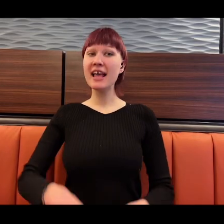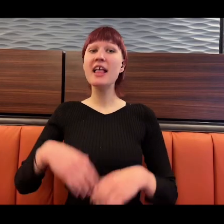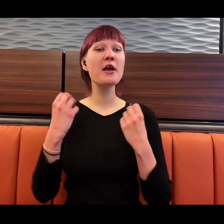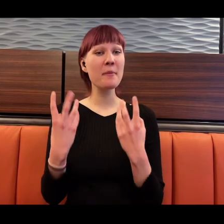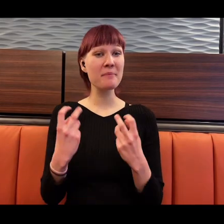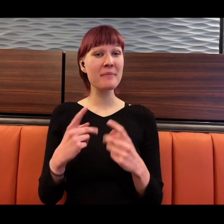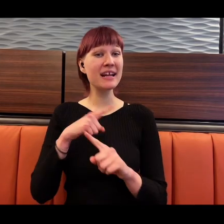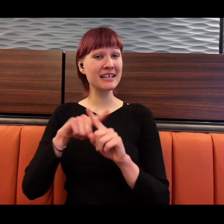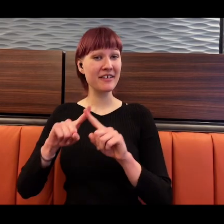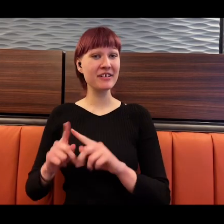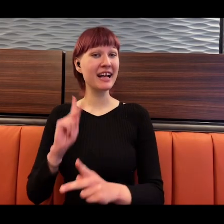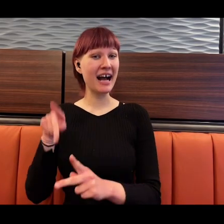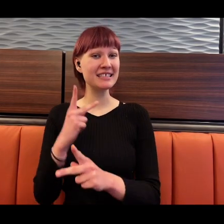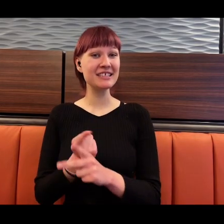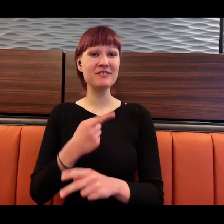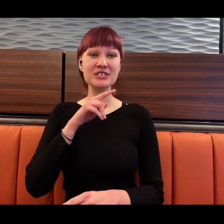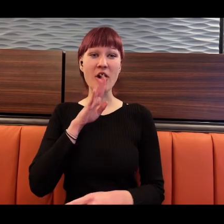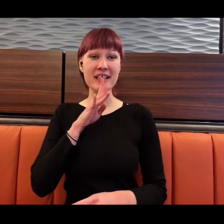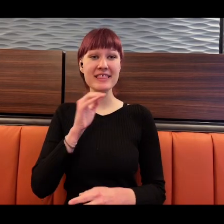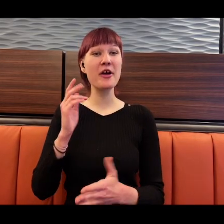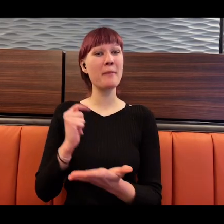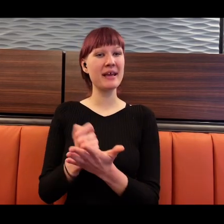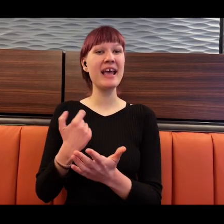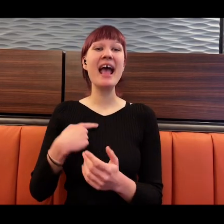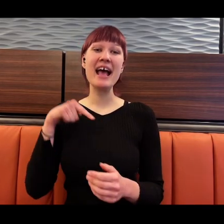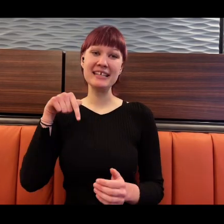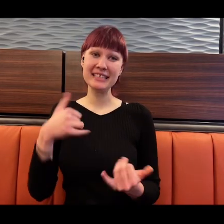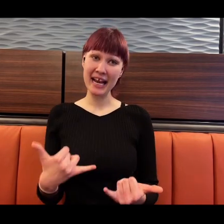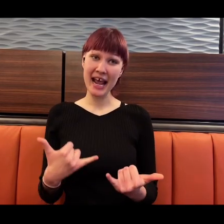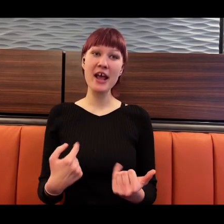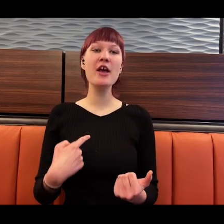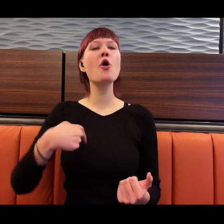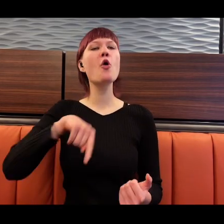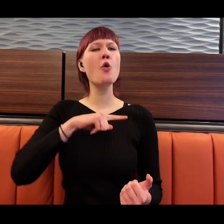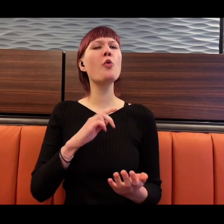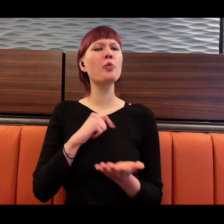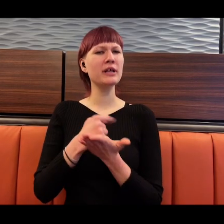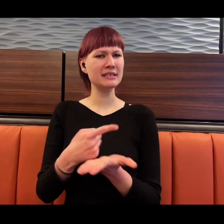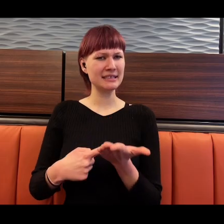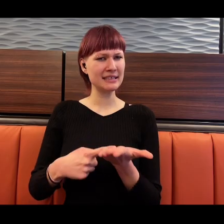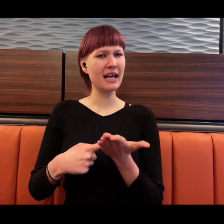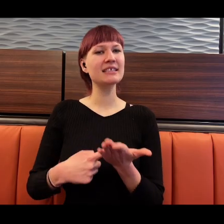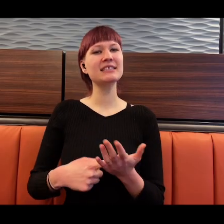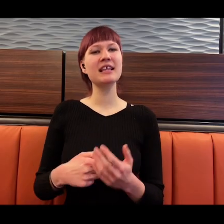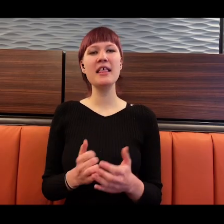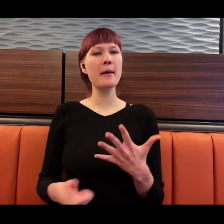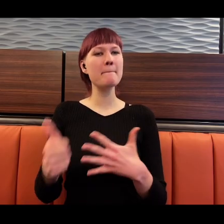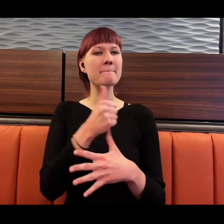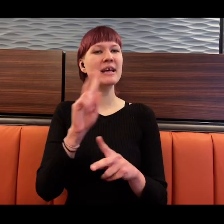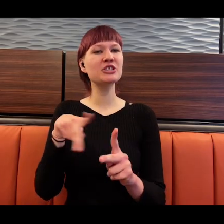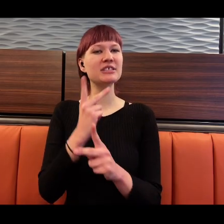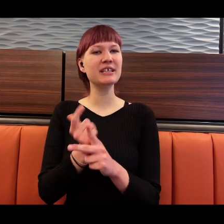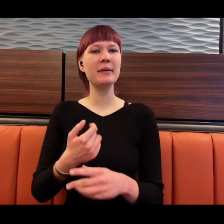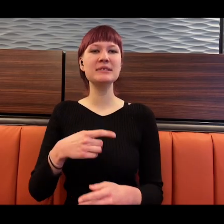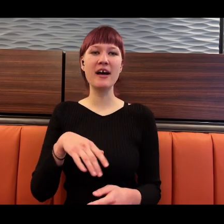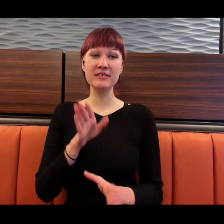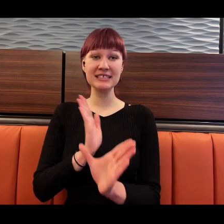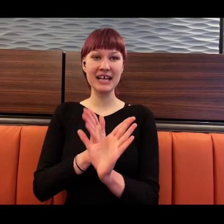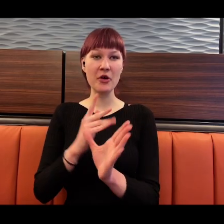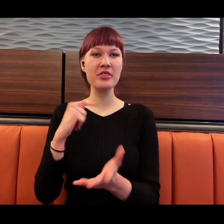different types of talk therapy, and in this segment we will discuss the major types of psychotherapy. First, though, I want to address